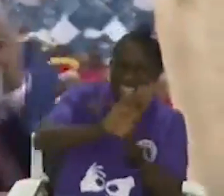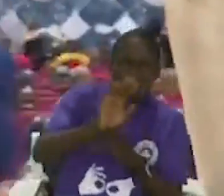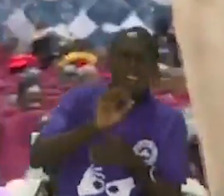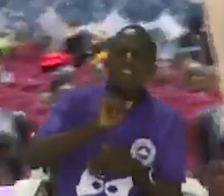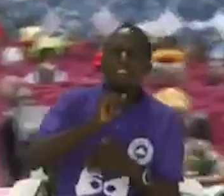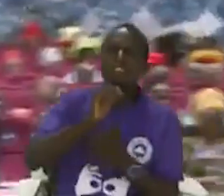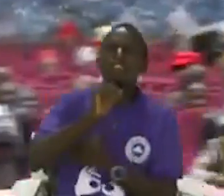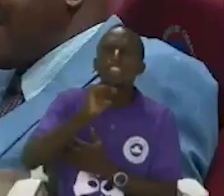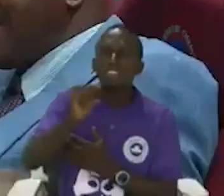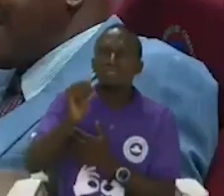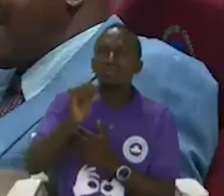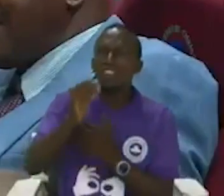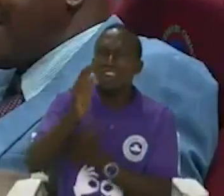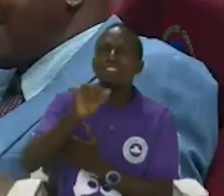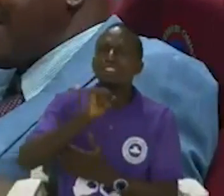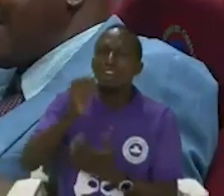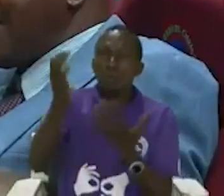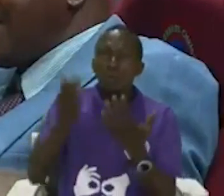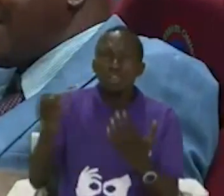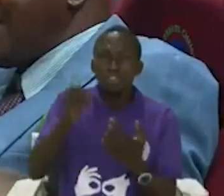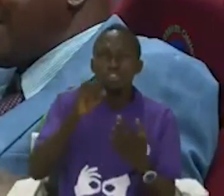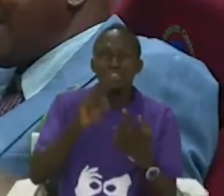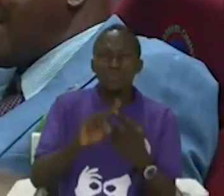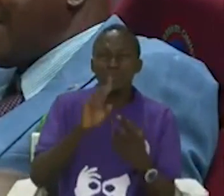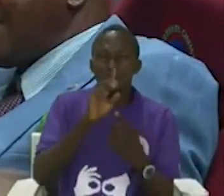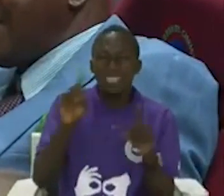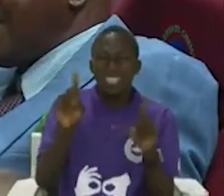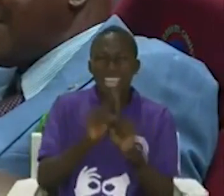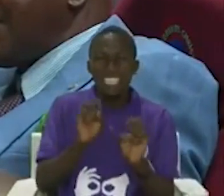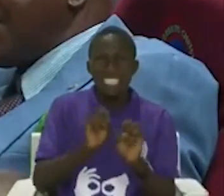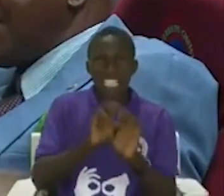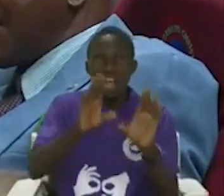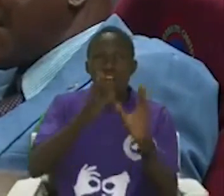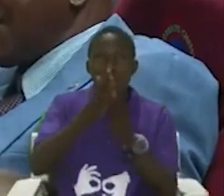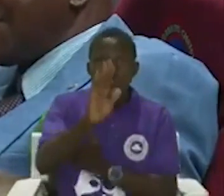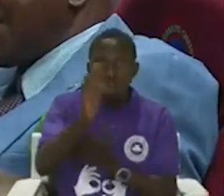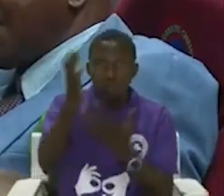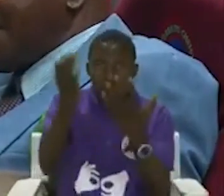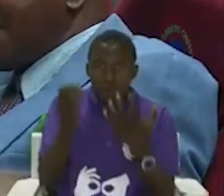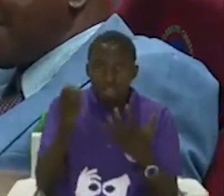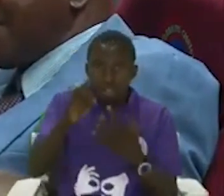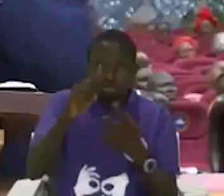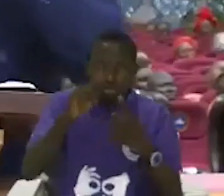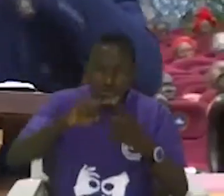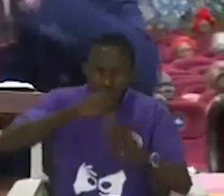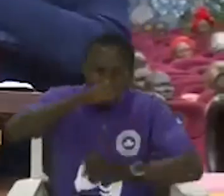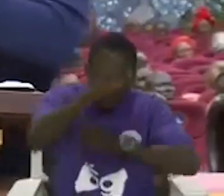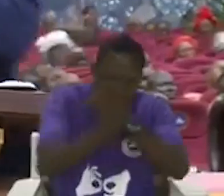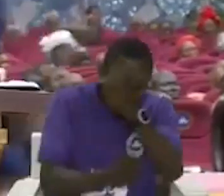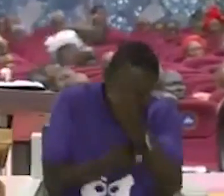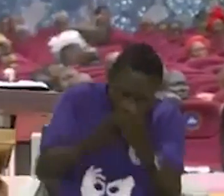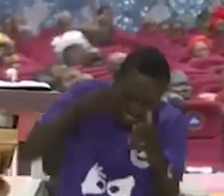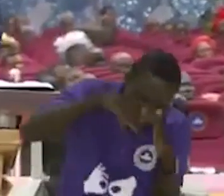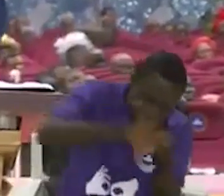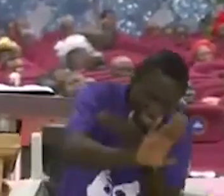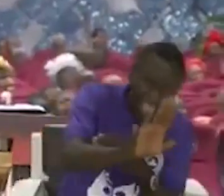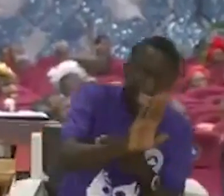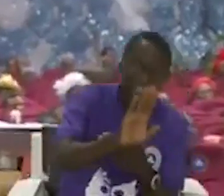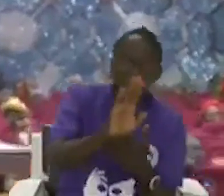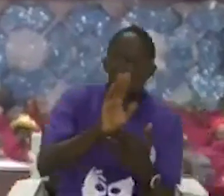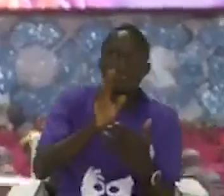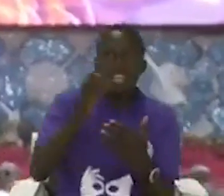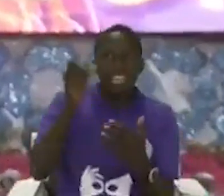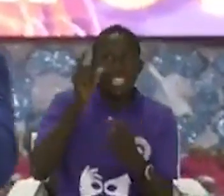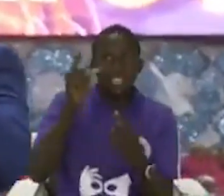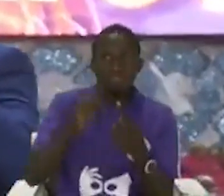as a shining star so that they don't kill you early. But he wants you to penetrate. Because salt penetrates. Listen to me. For the